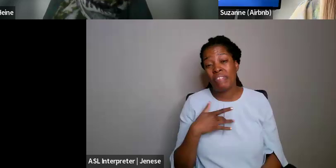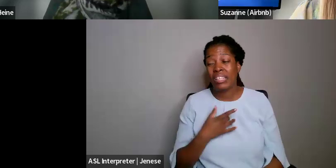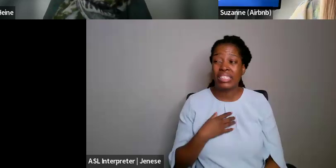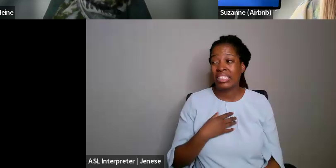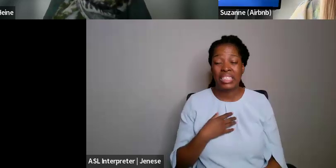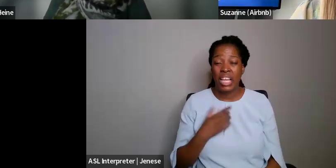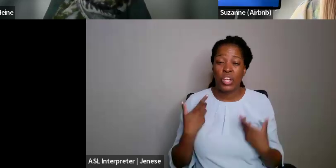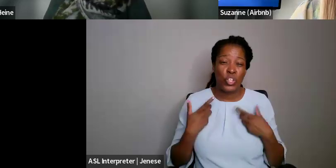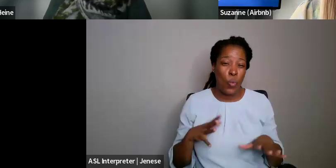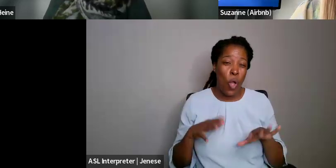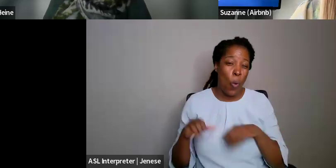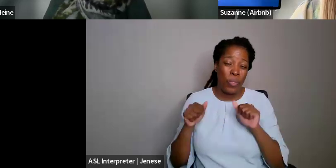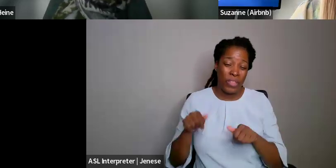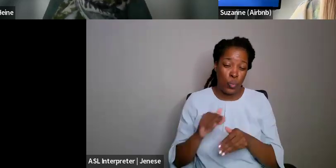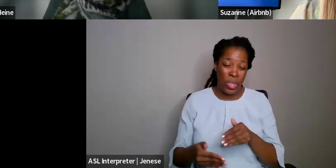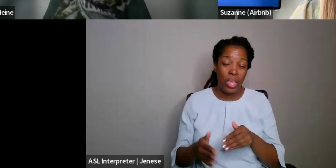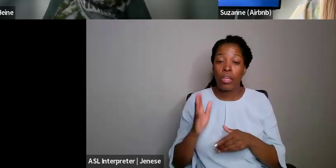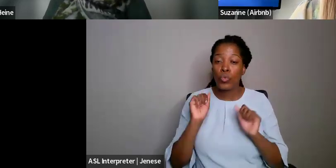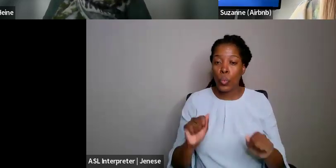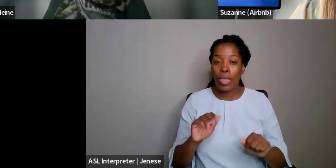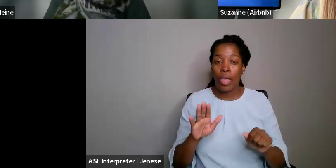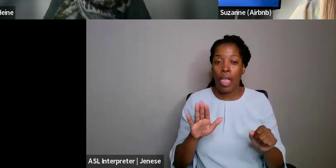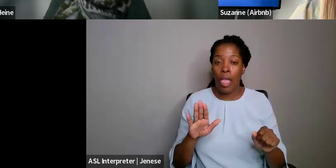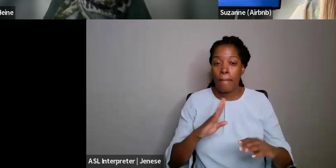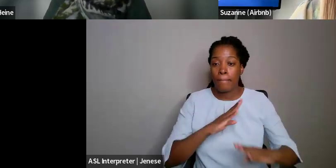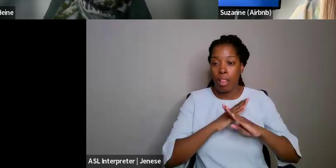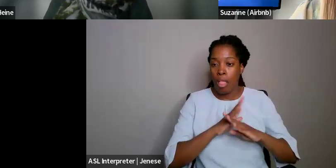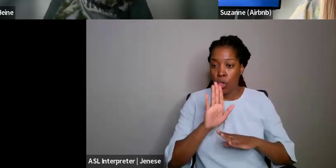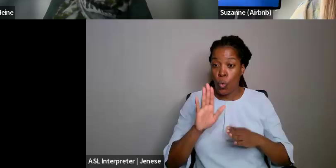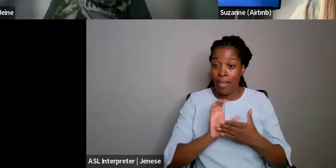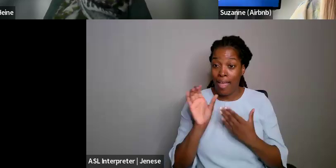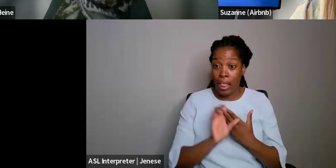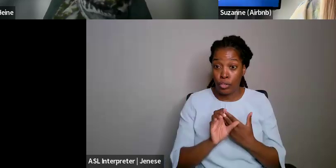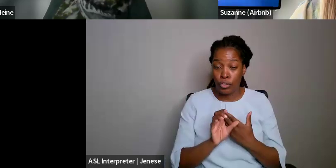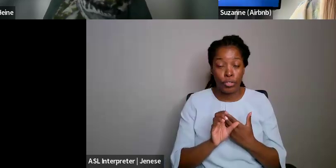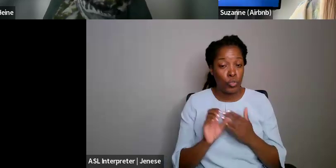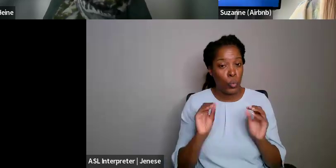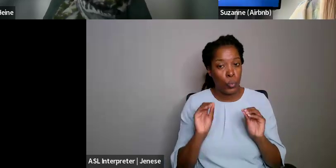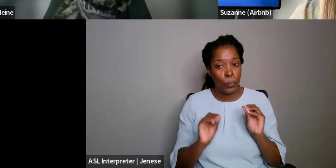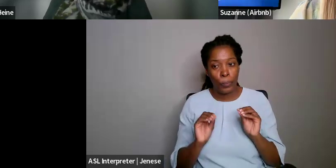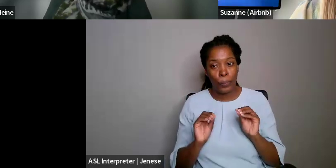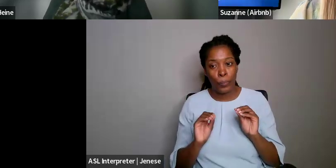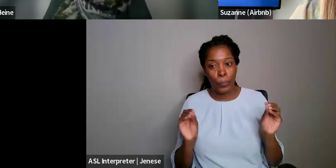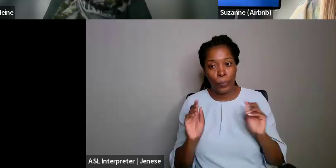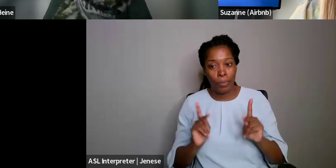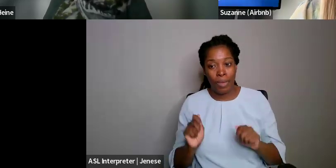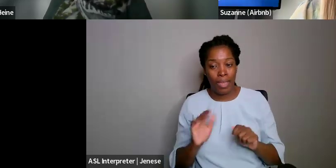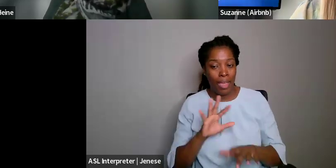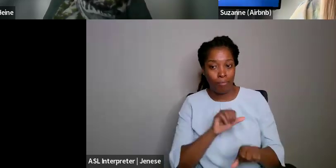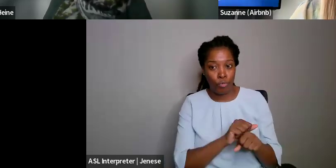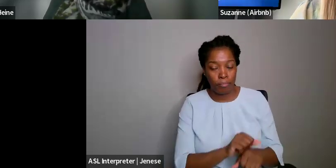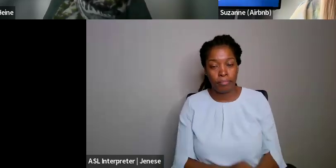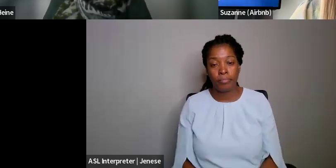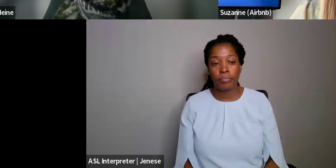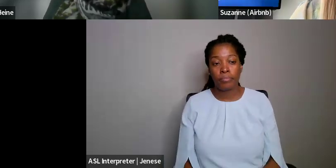calendar, so that nobody can book. So it's just about you can host when you want, if you want. Wake up,